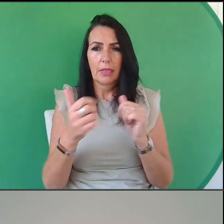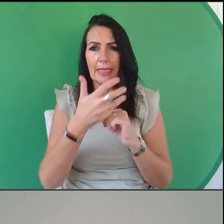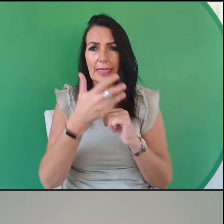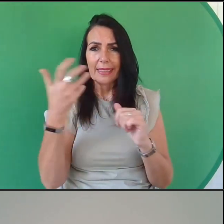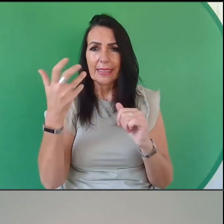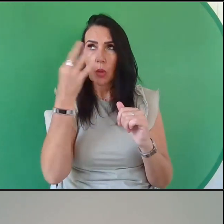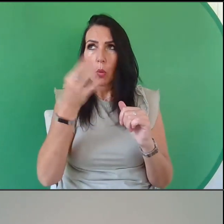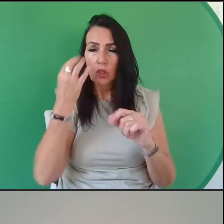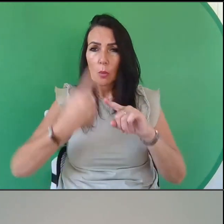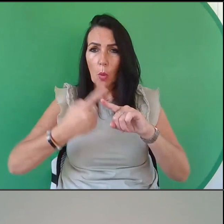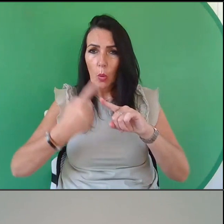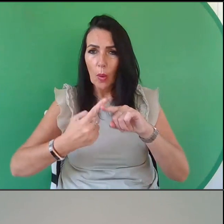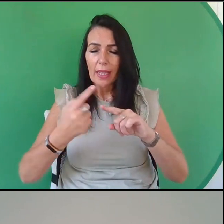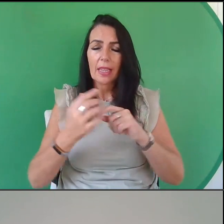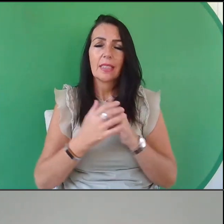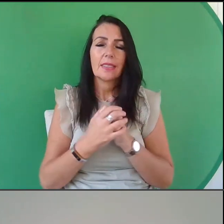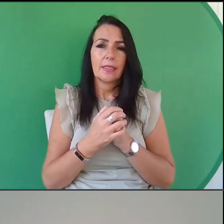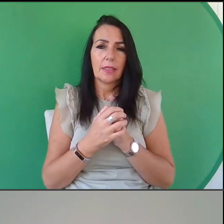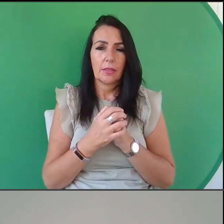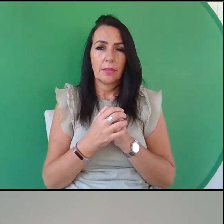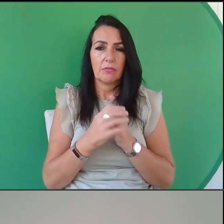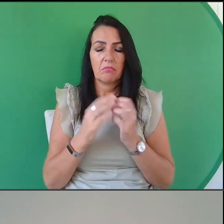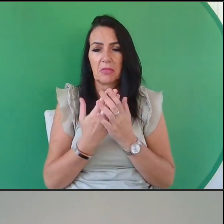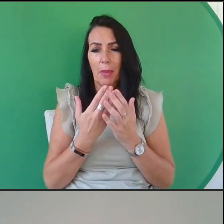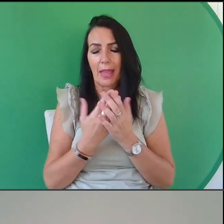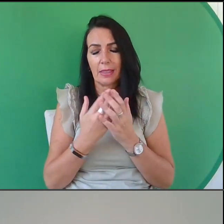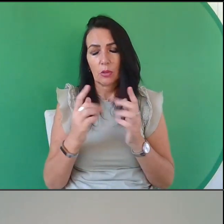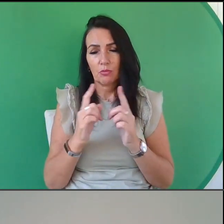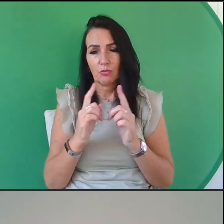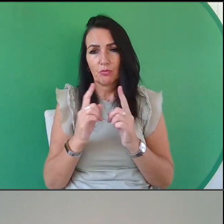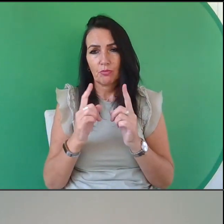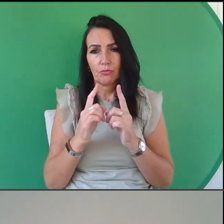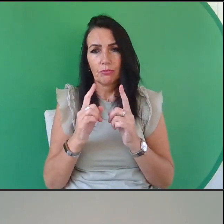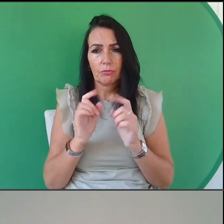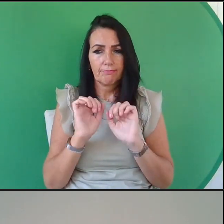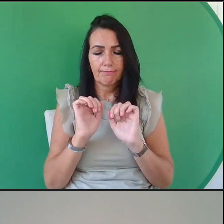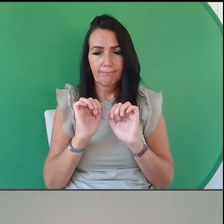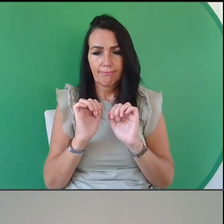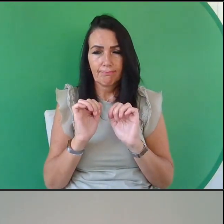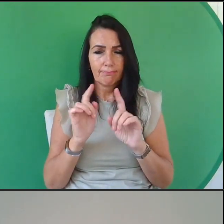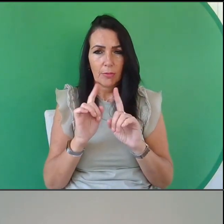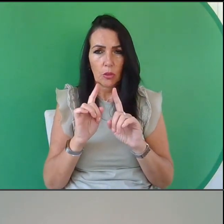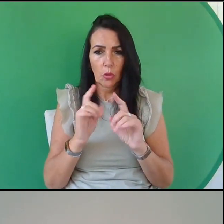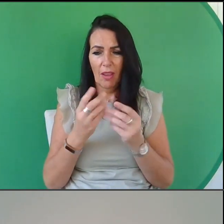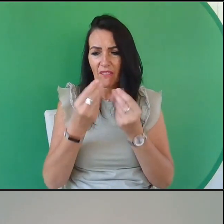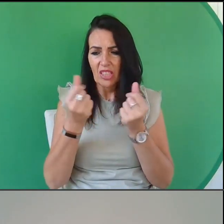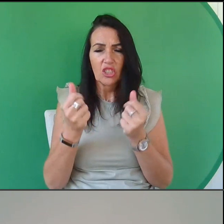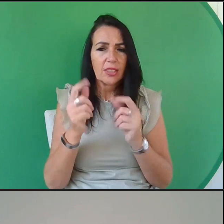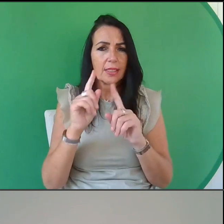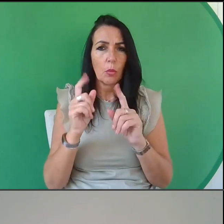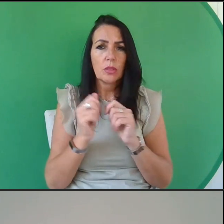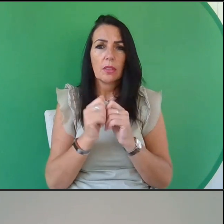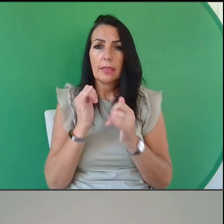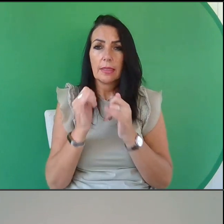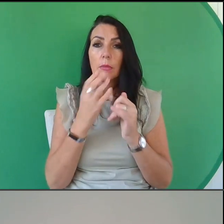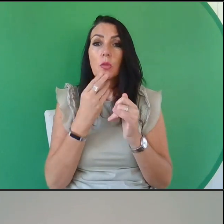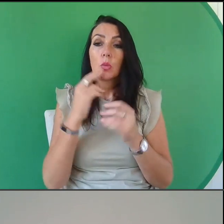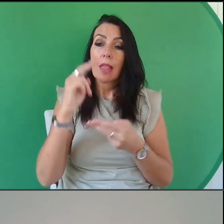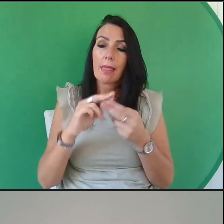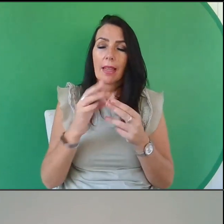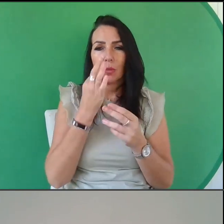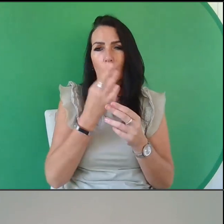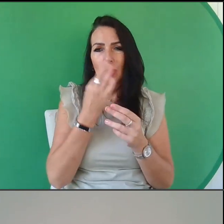water quicker. So it kind of depends on what your view of efficiency is. Sometimes they use less water as